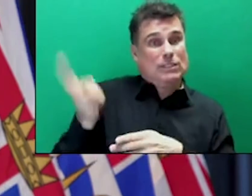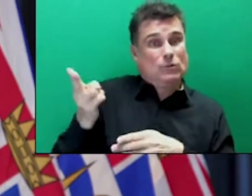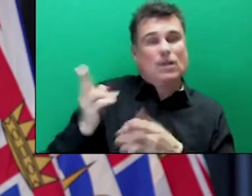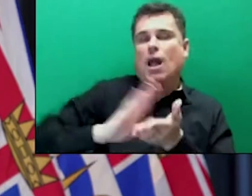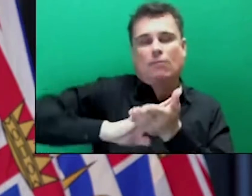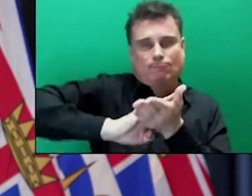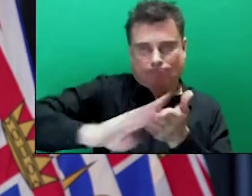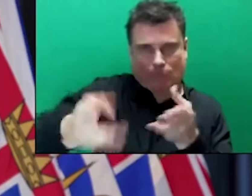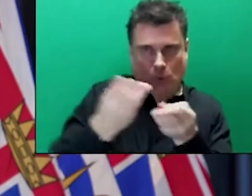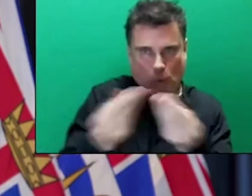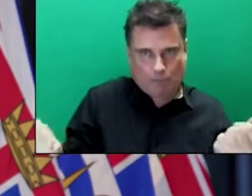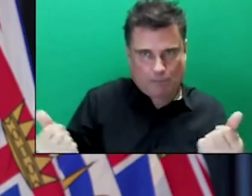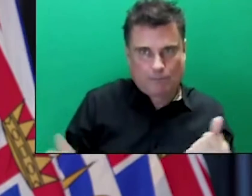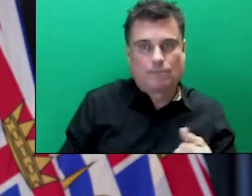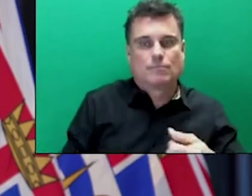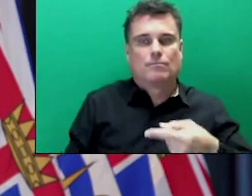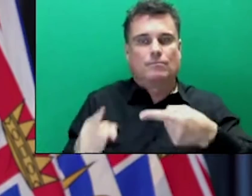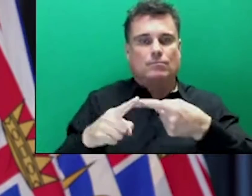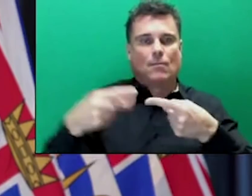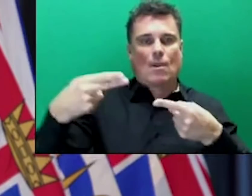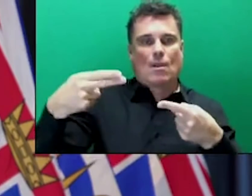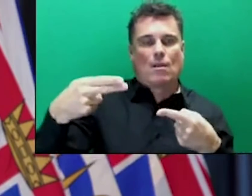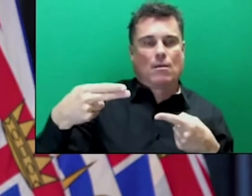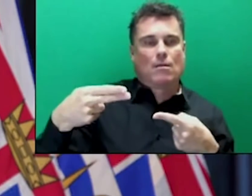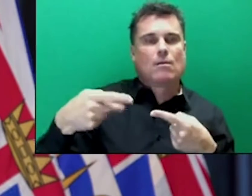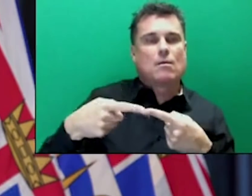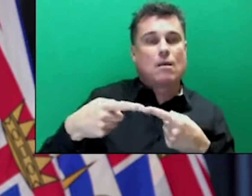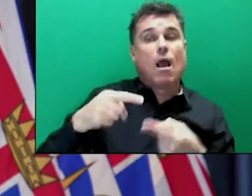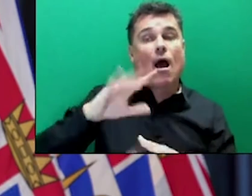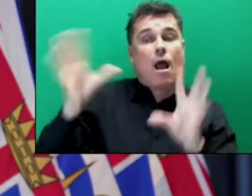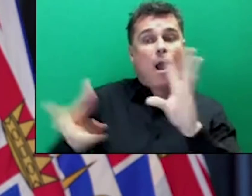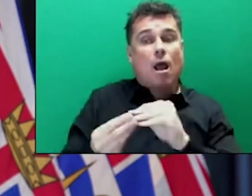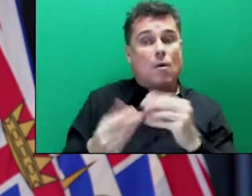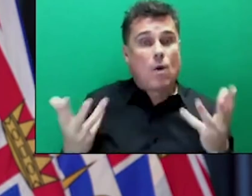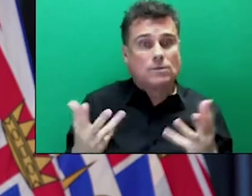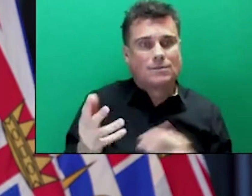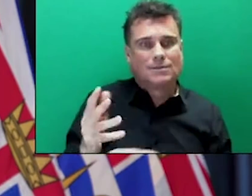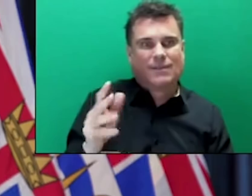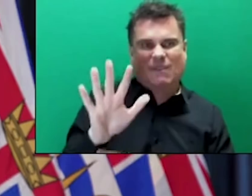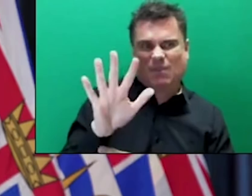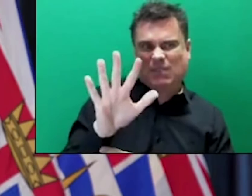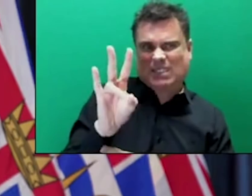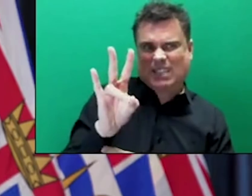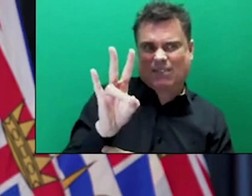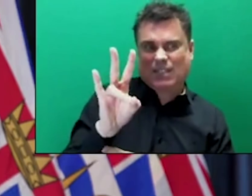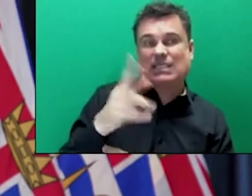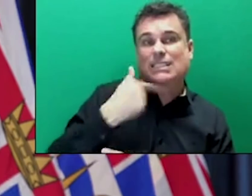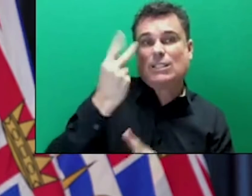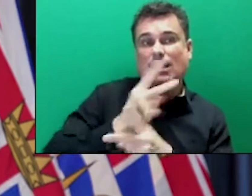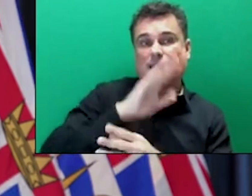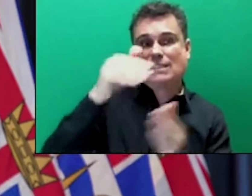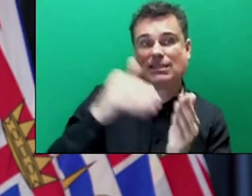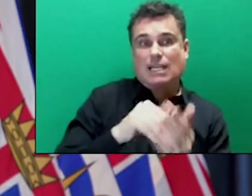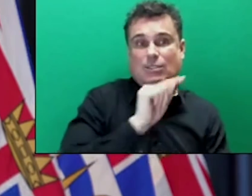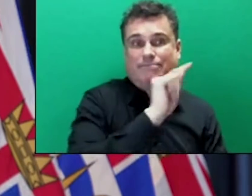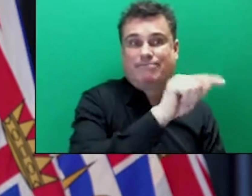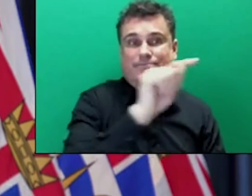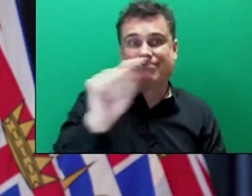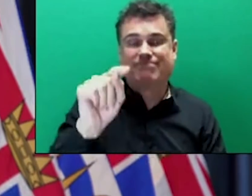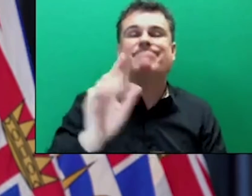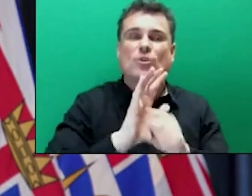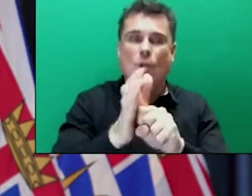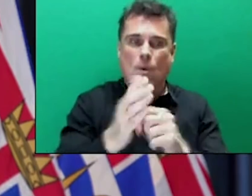1,697 active cases in long-term care, 1,073 residents, and 605 staff.